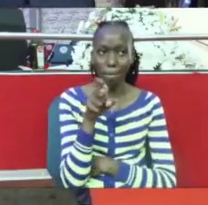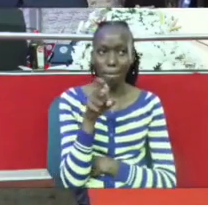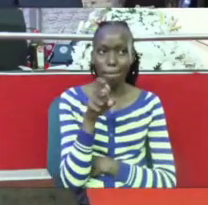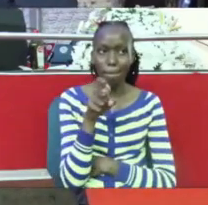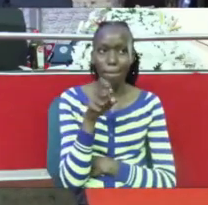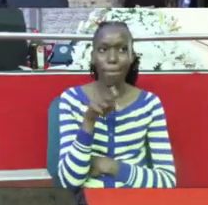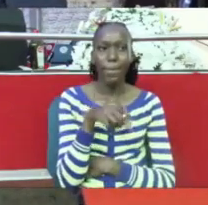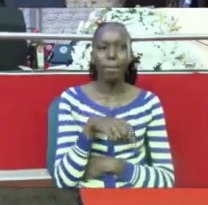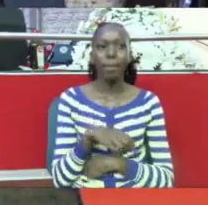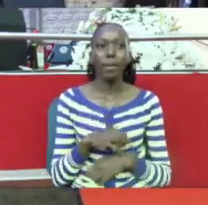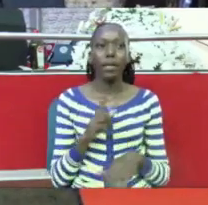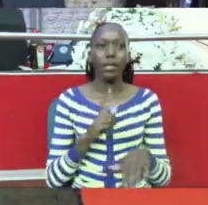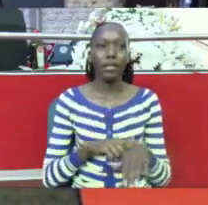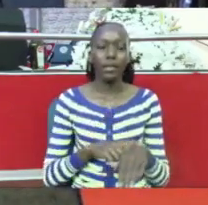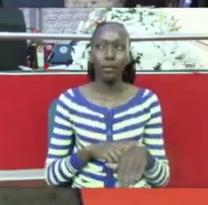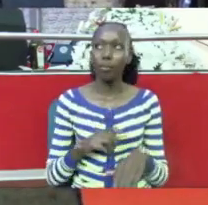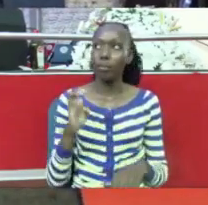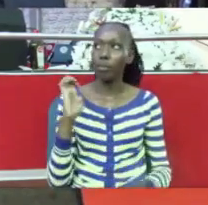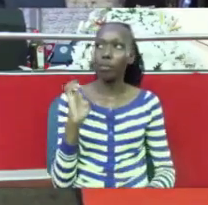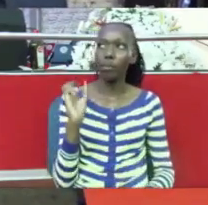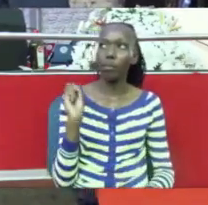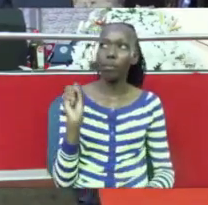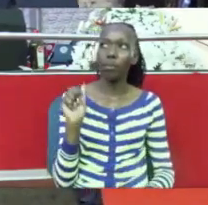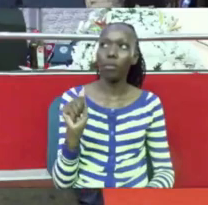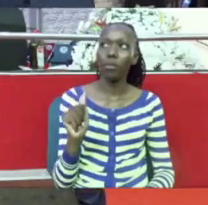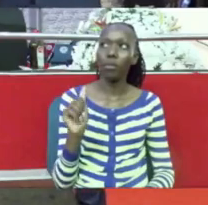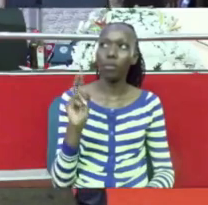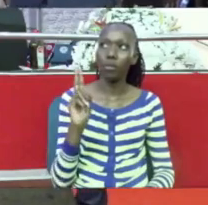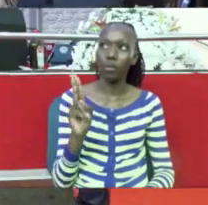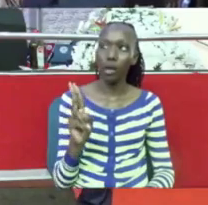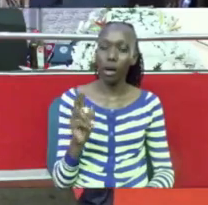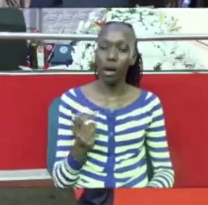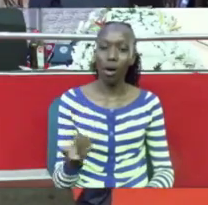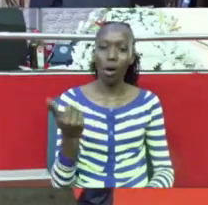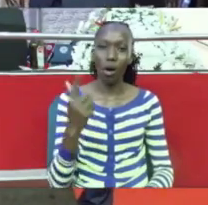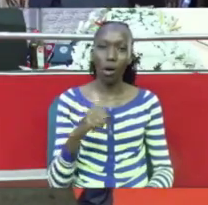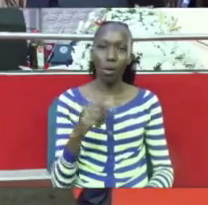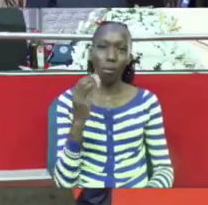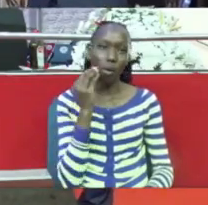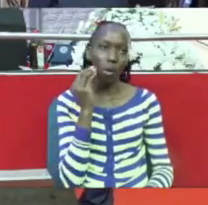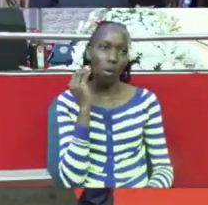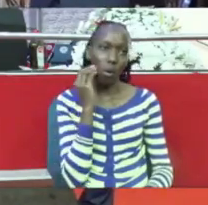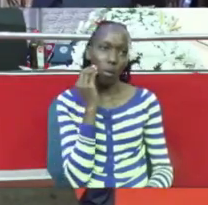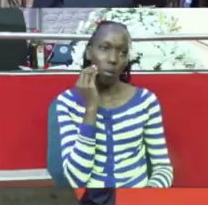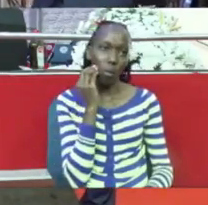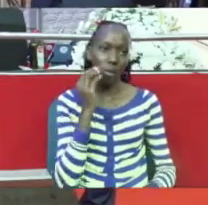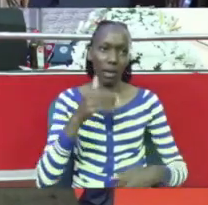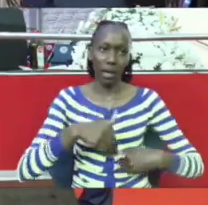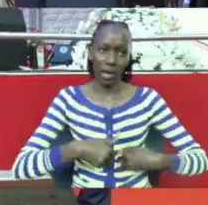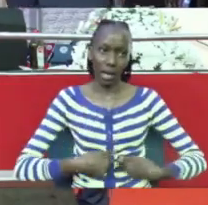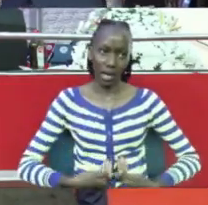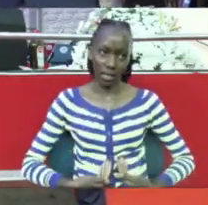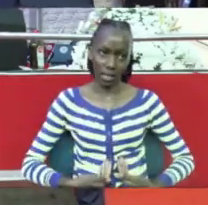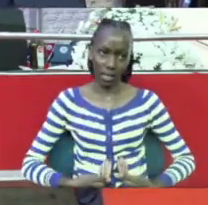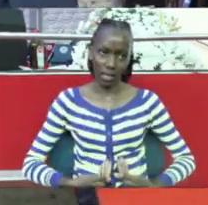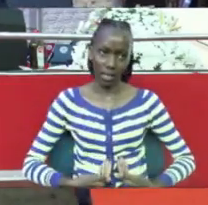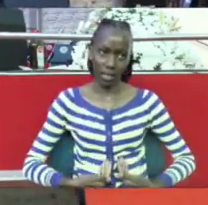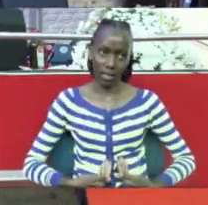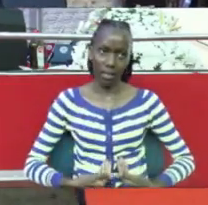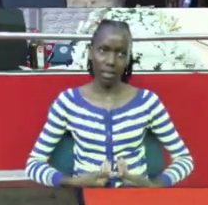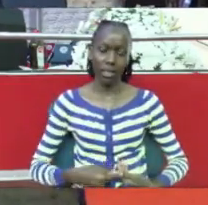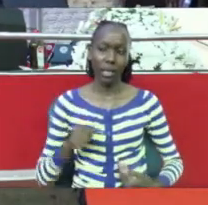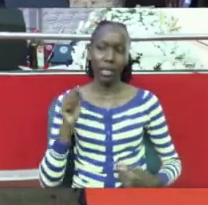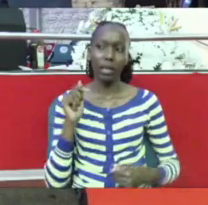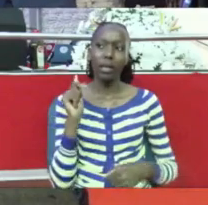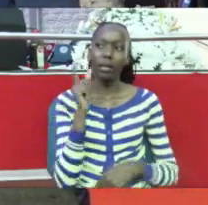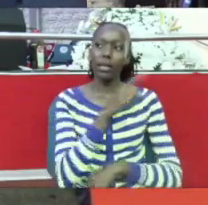home. Wakati Esau alirejea nyumbani. Being very hungry. Akiwa mwenye njaa sana. And these particular day, na hiyo siku, he must